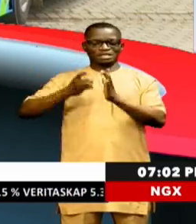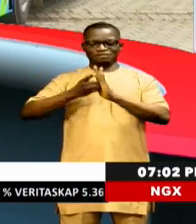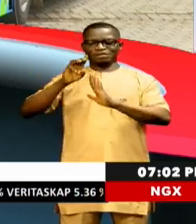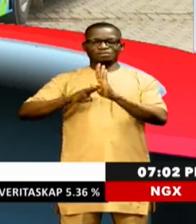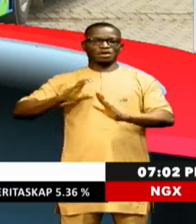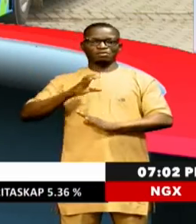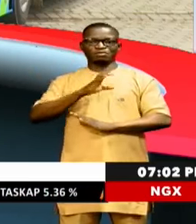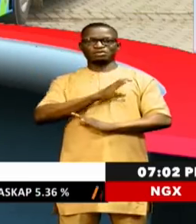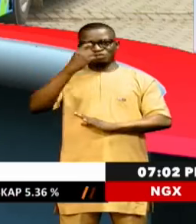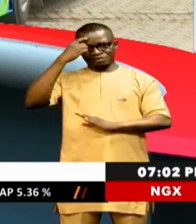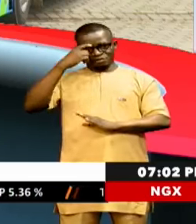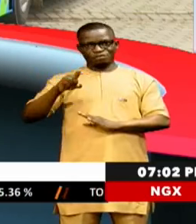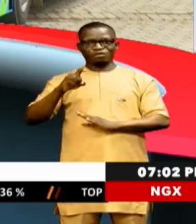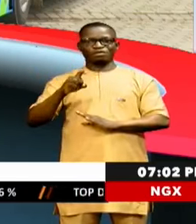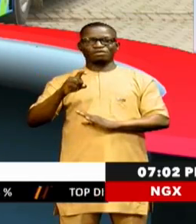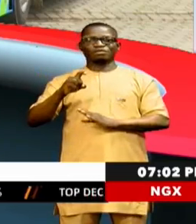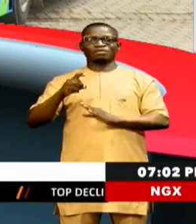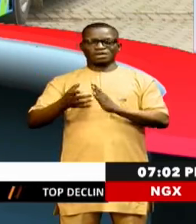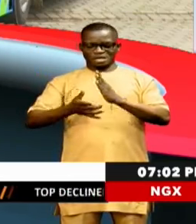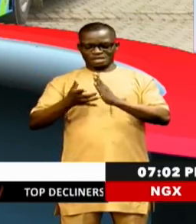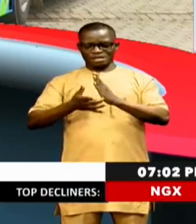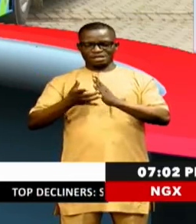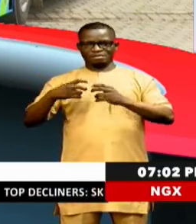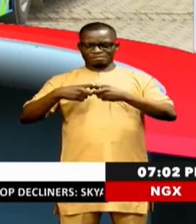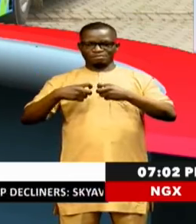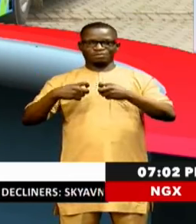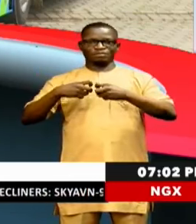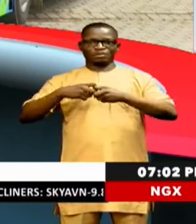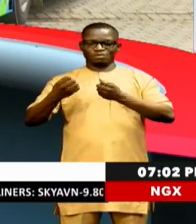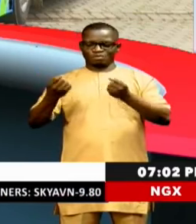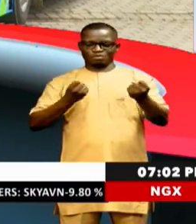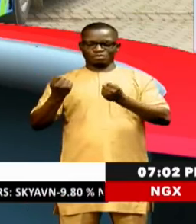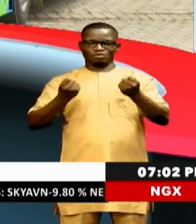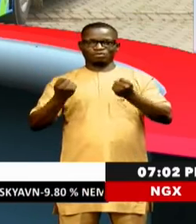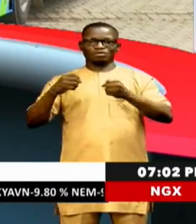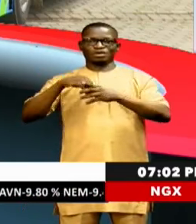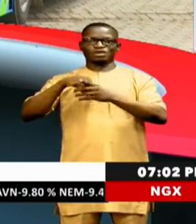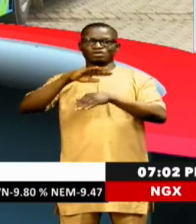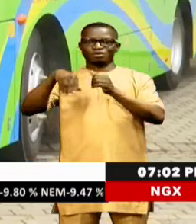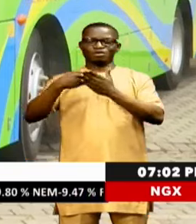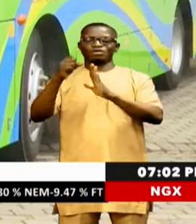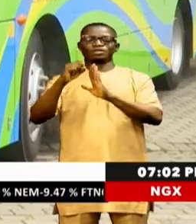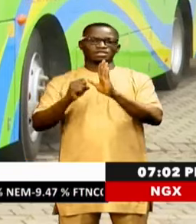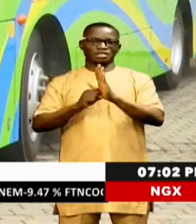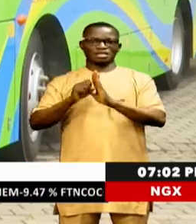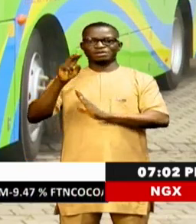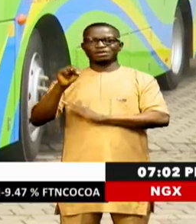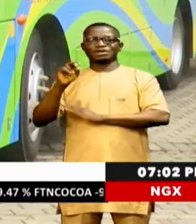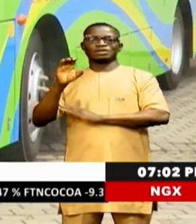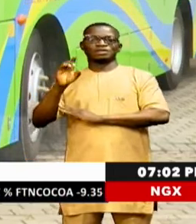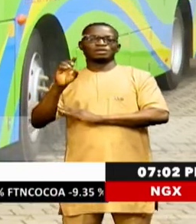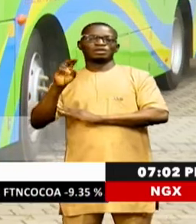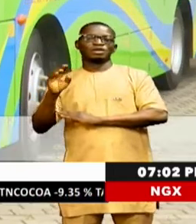for the deployment of electrical vehicles in its catchment states. The NEDC, along with